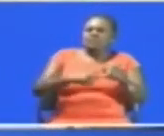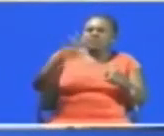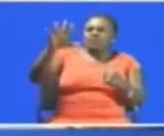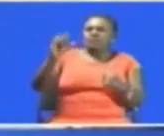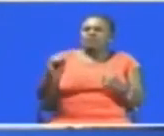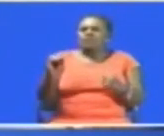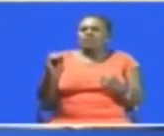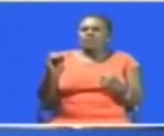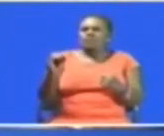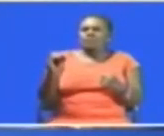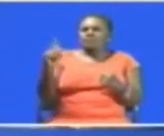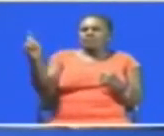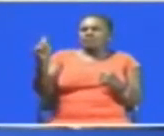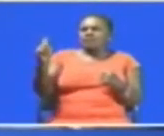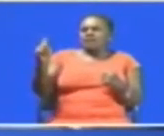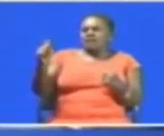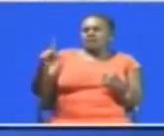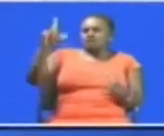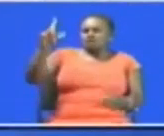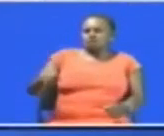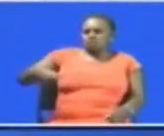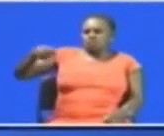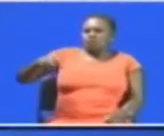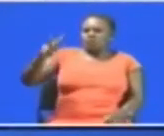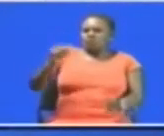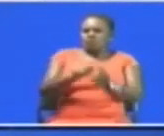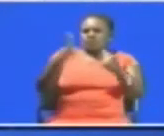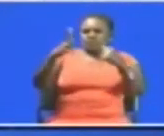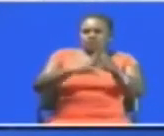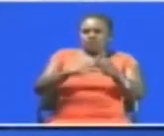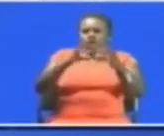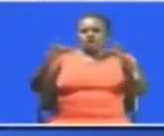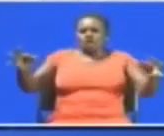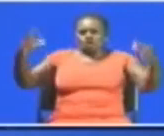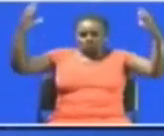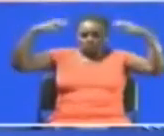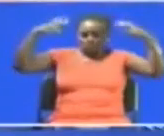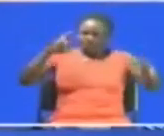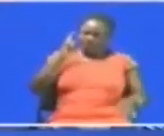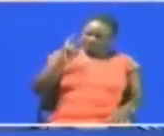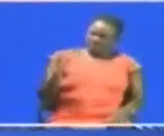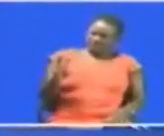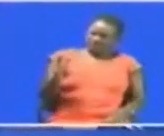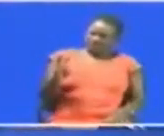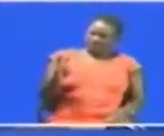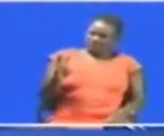166,750 metric tons subsidized fertilizer for the 2019 long rains. From the look of